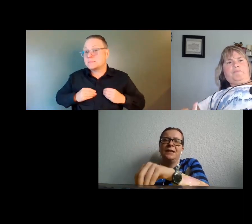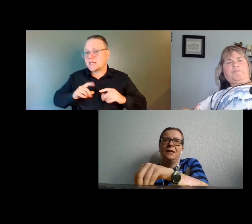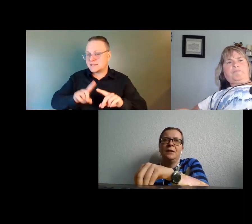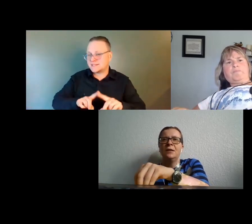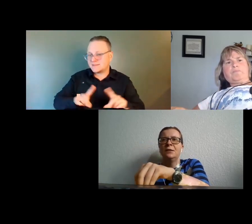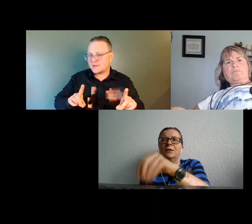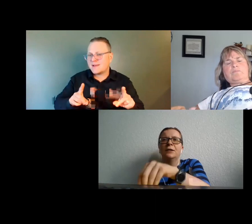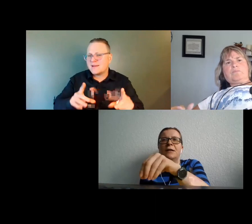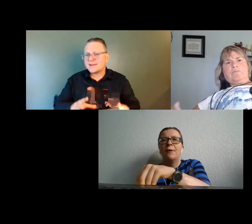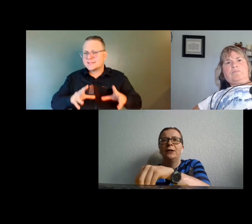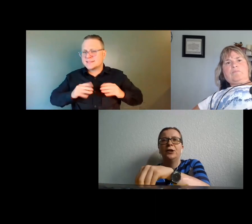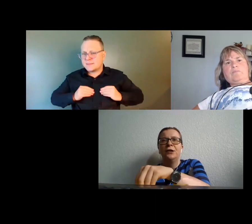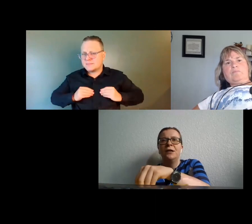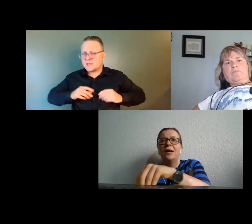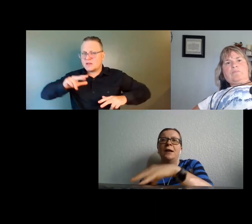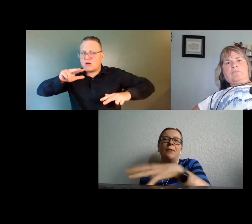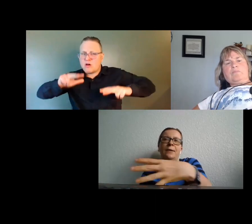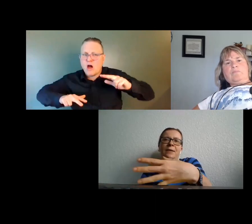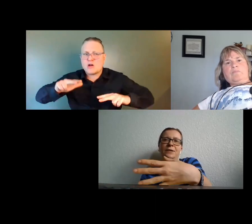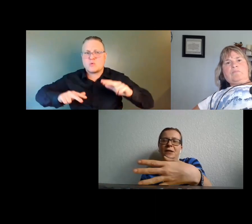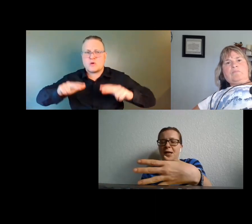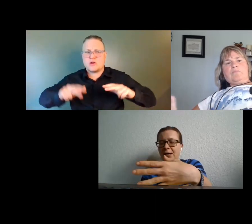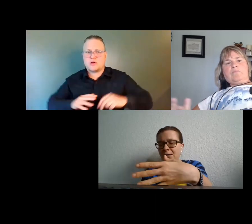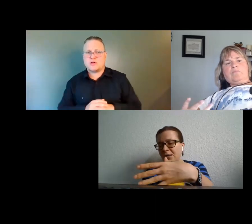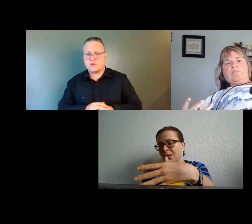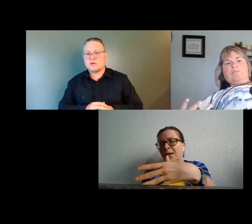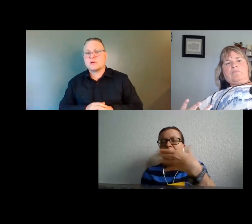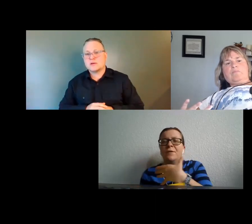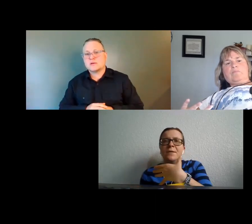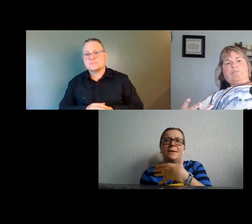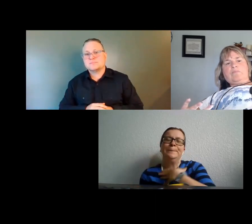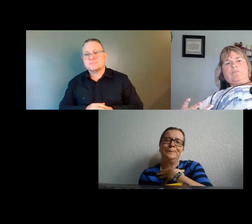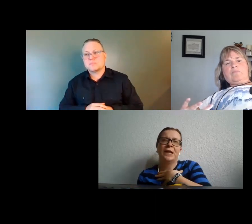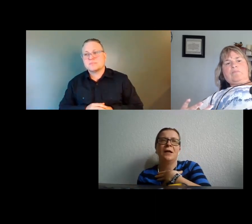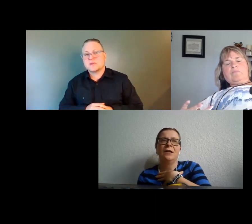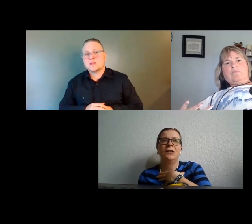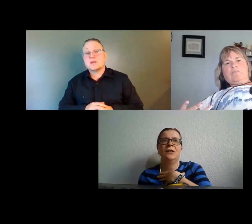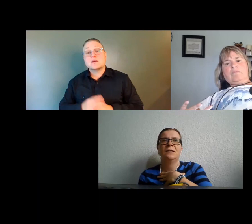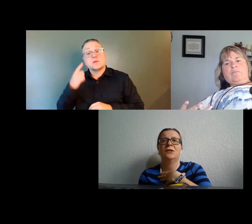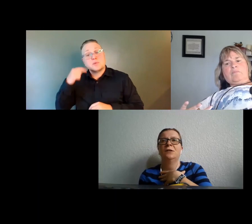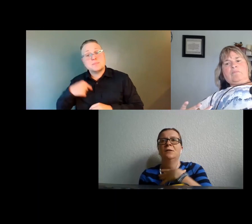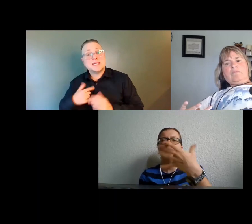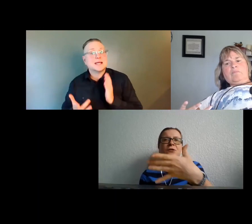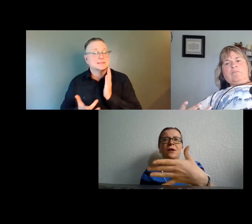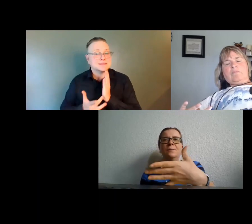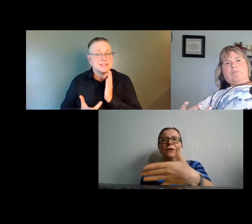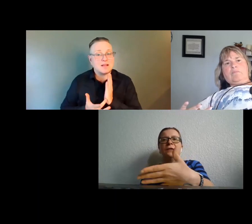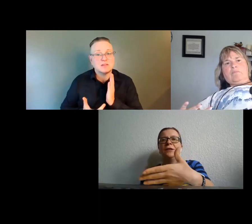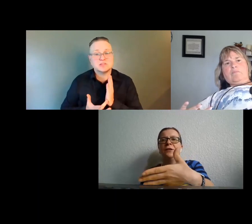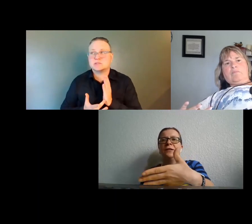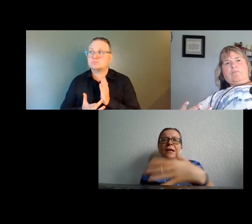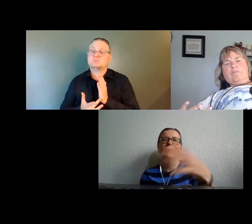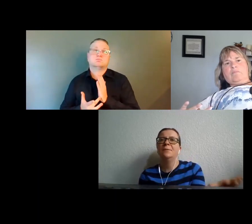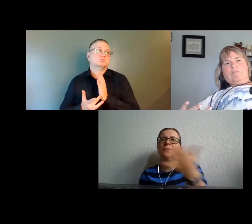tools I needed to learn how I learn and how I'm able to connect. And for me, technology is such a strong